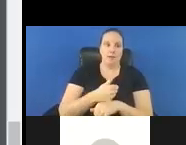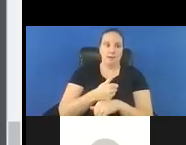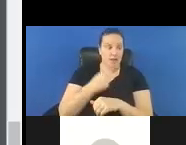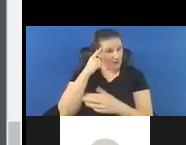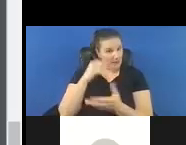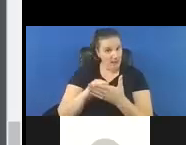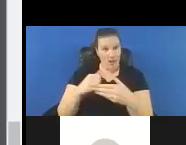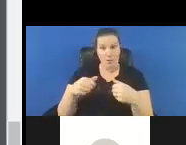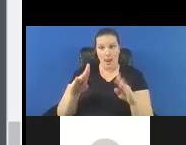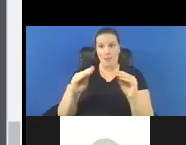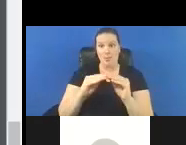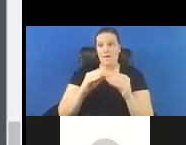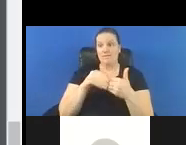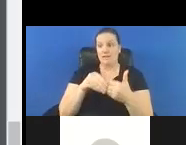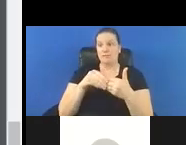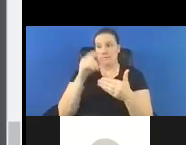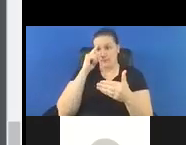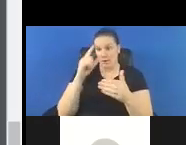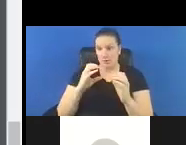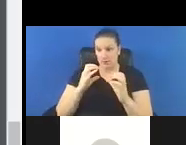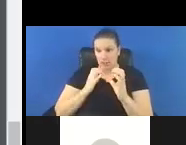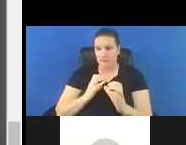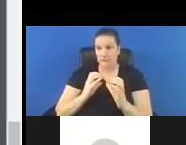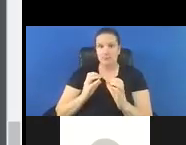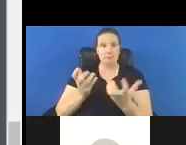allow more flexibility for customization.